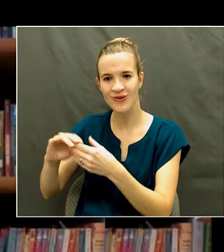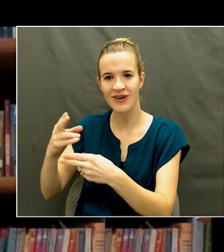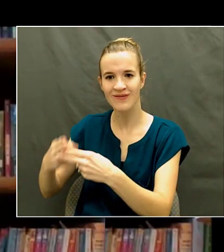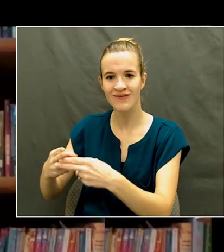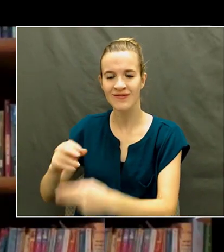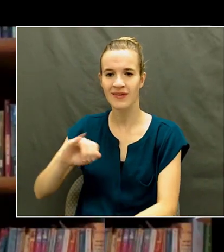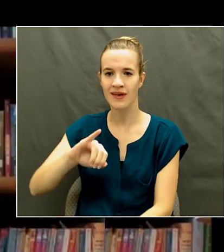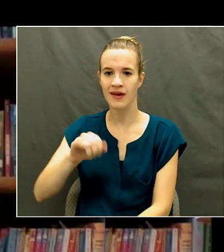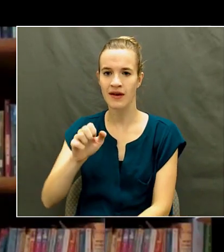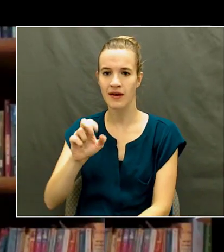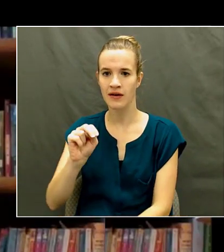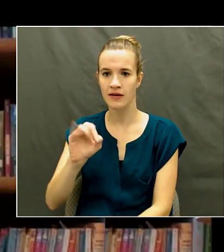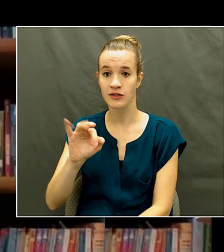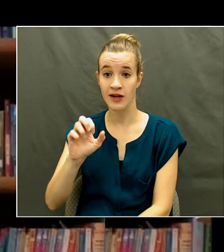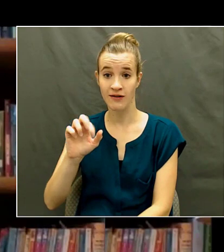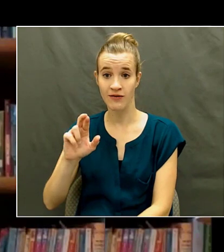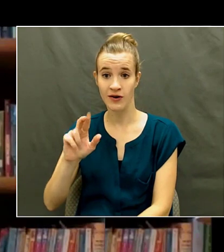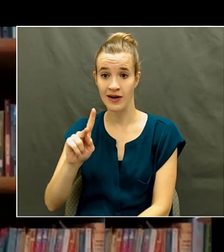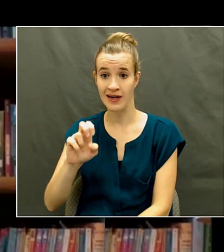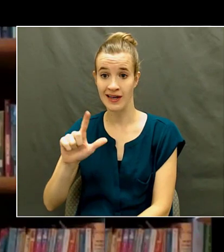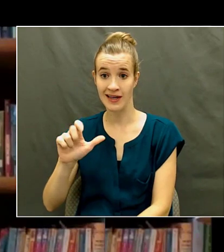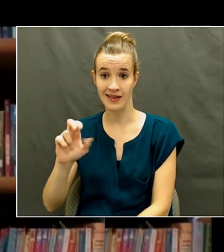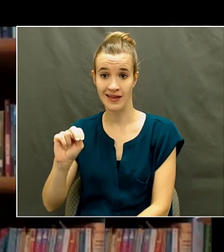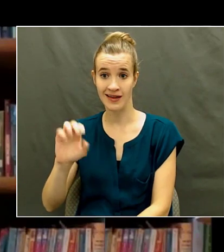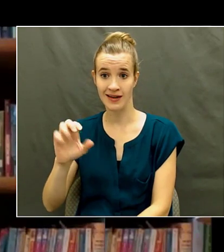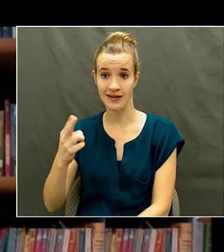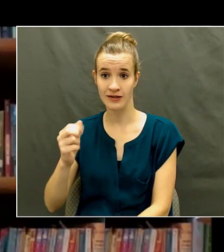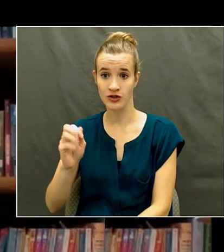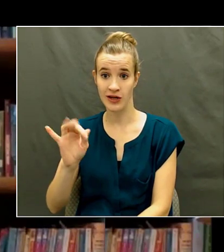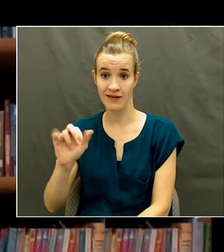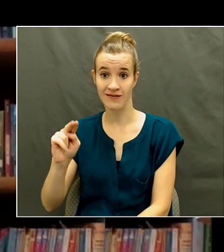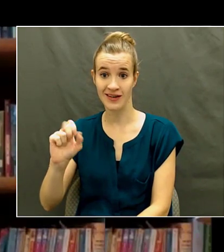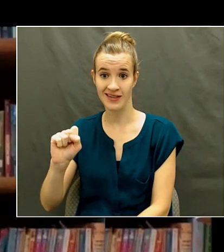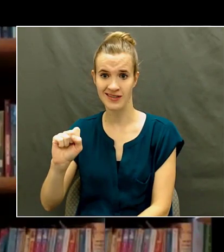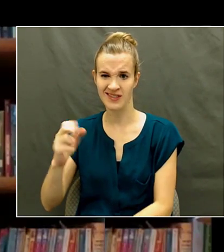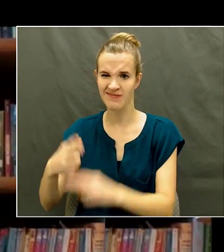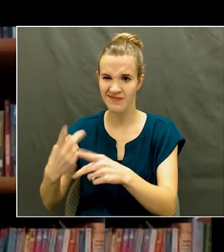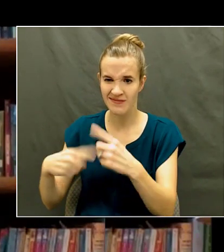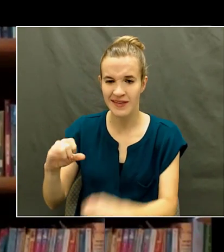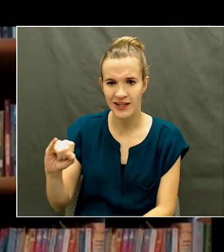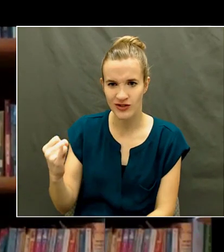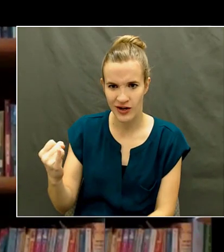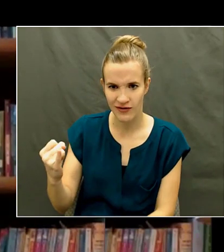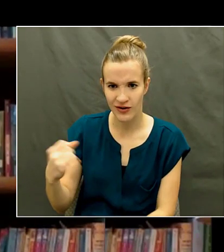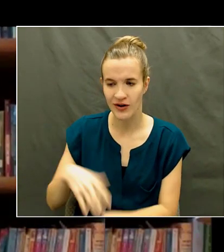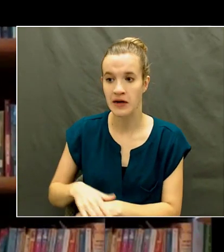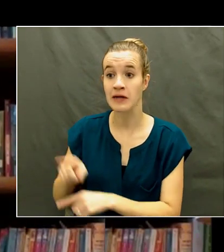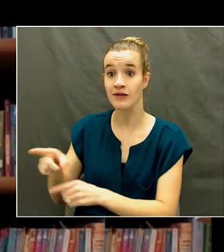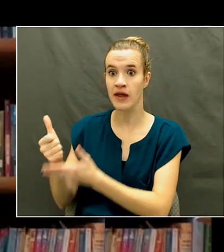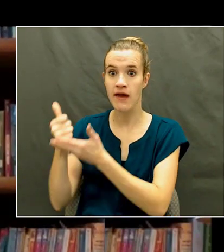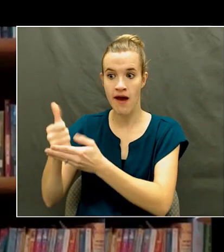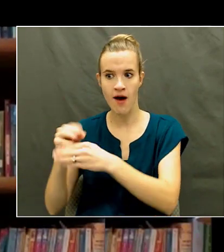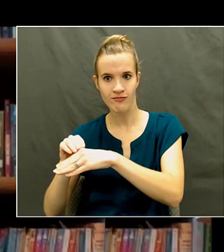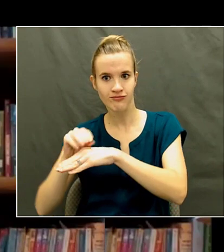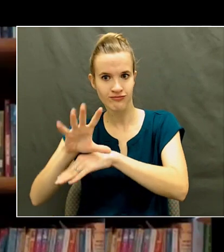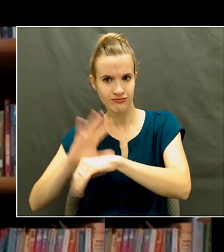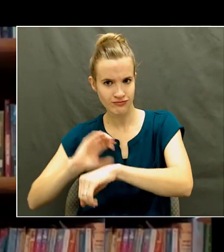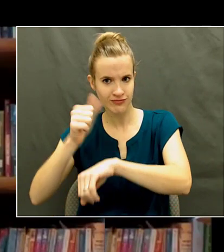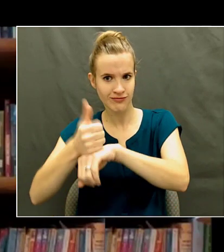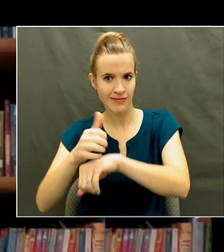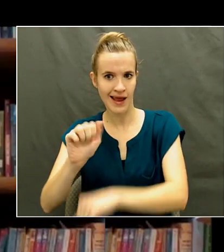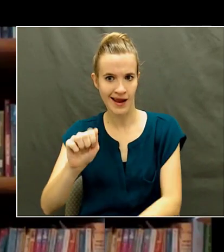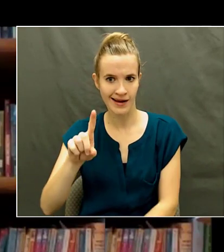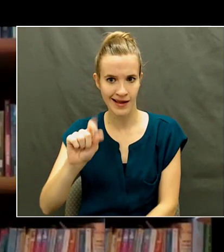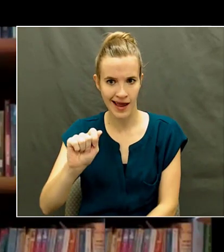that led to the passage of the Americans with Disabilities Act. I did a little bit of internet sleuthing until I found